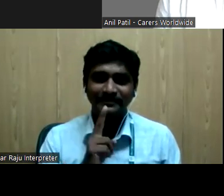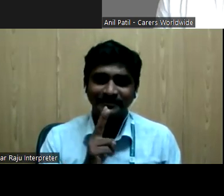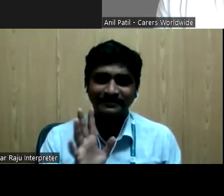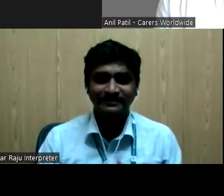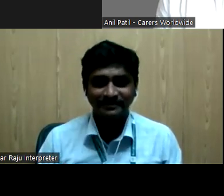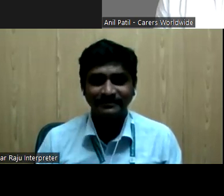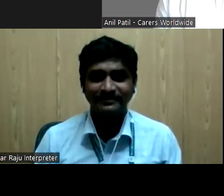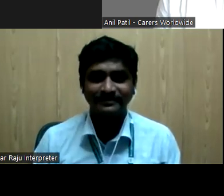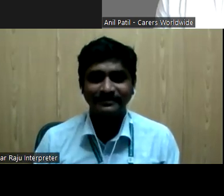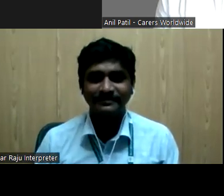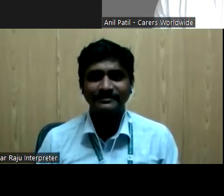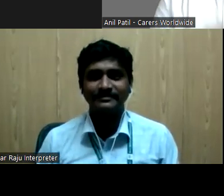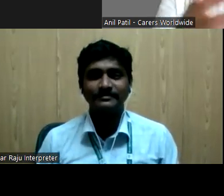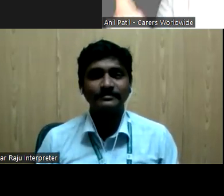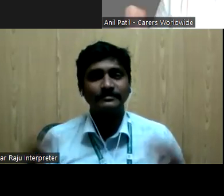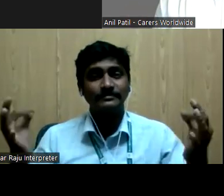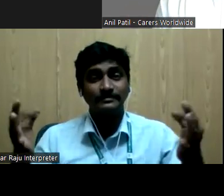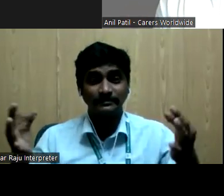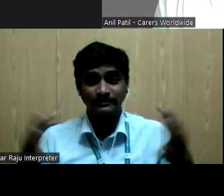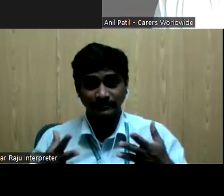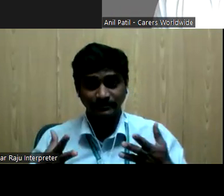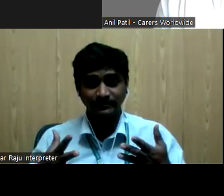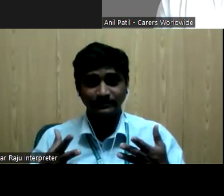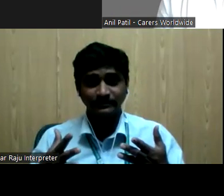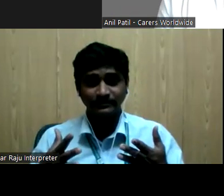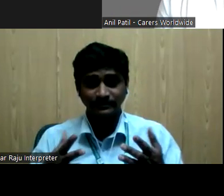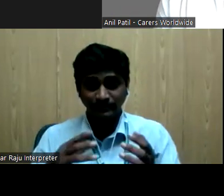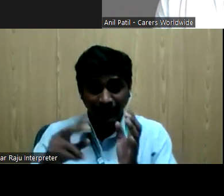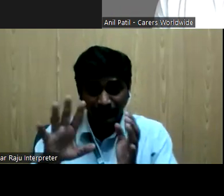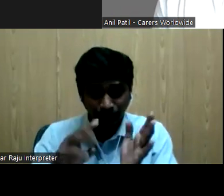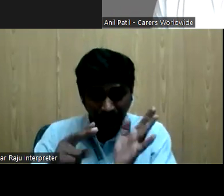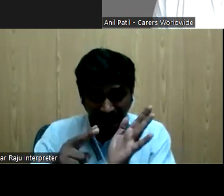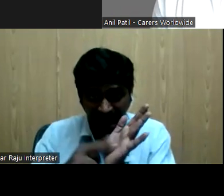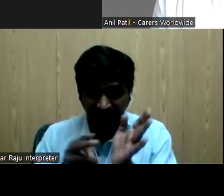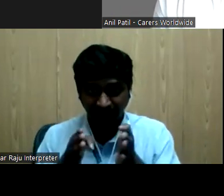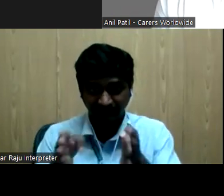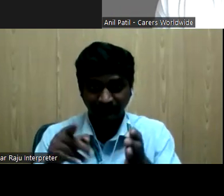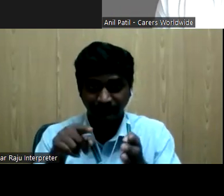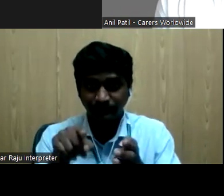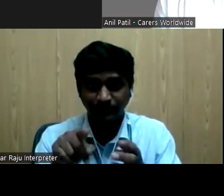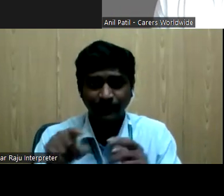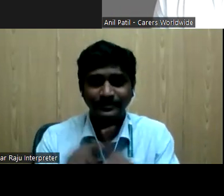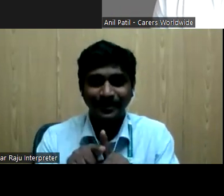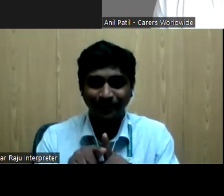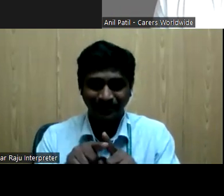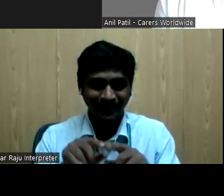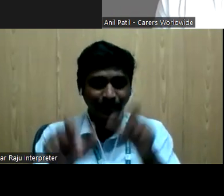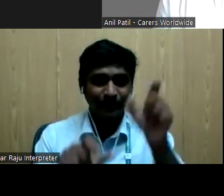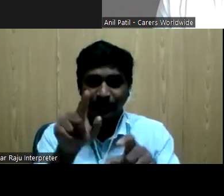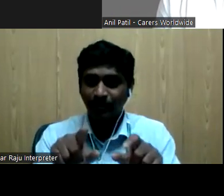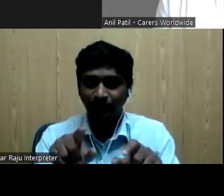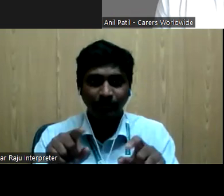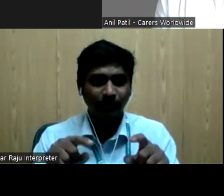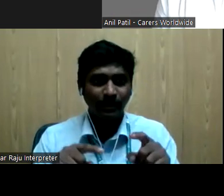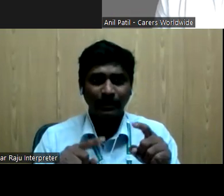again, Nayi Disha and other panel members and other partners of Tech Mahindra Foundation